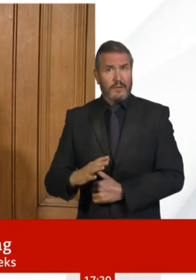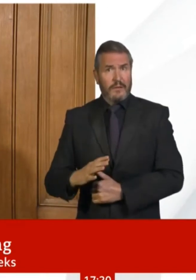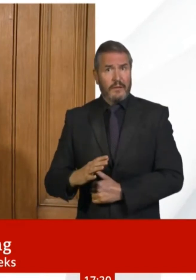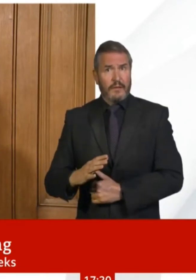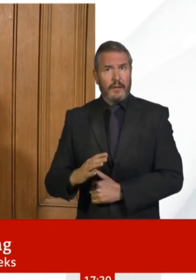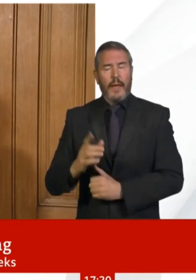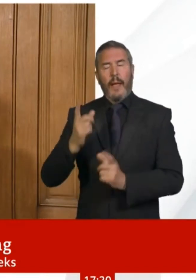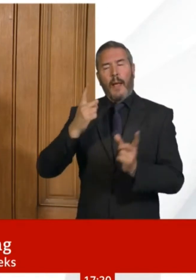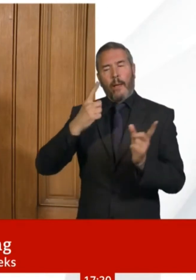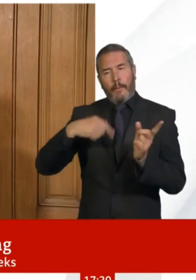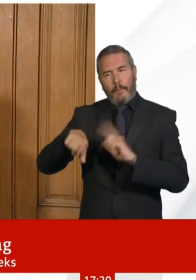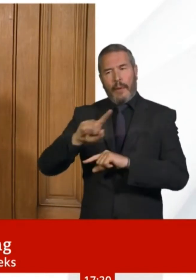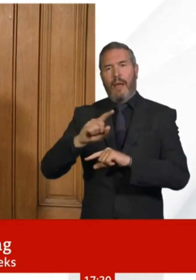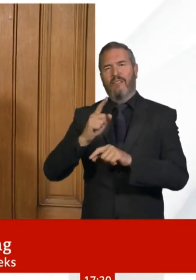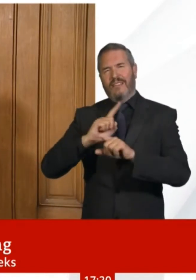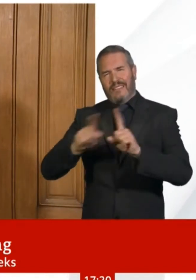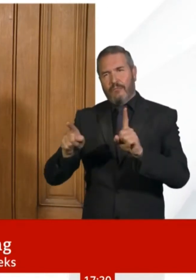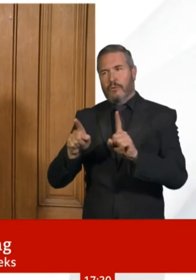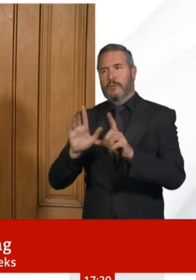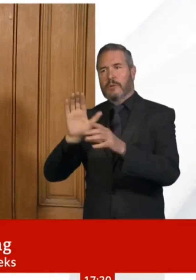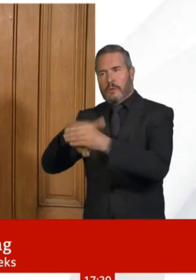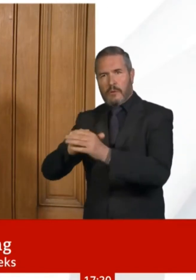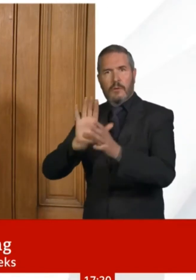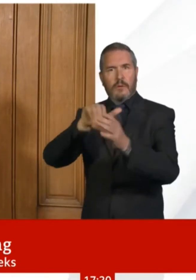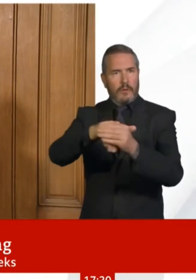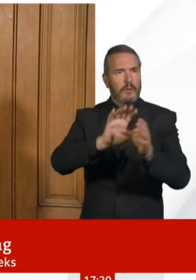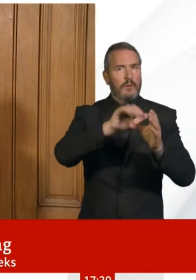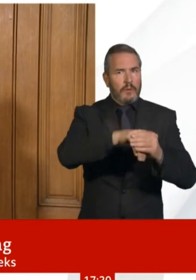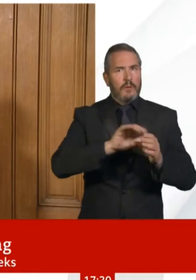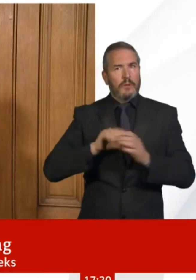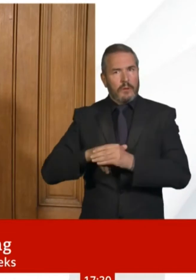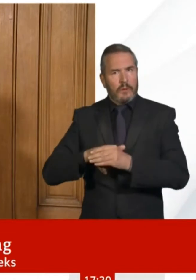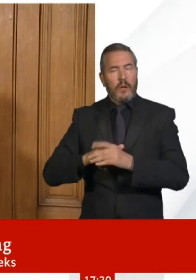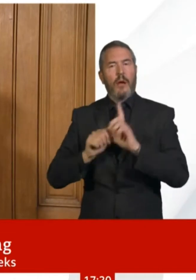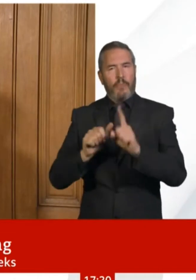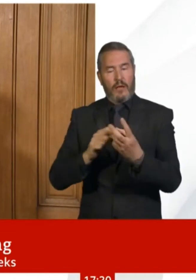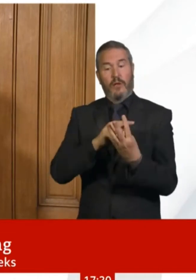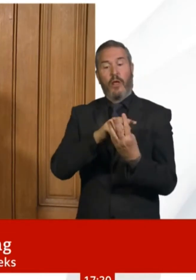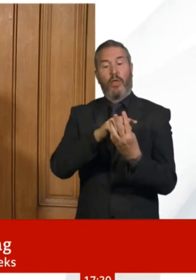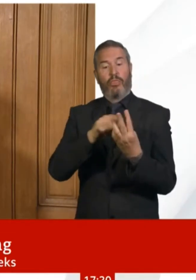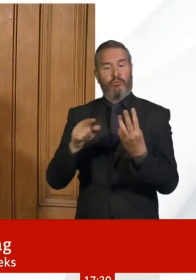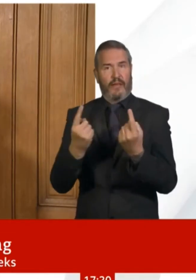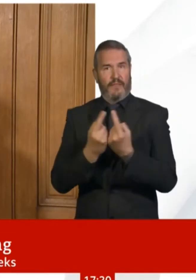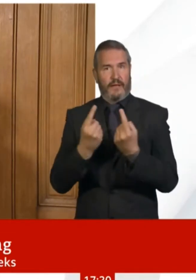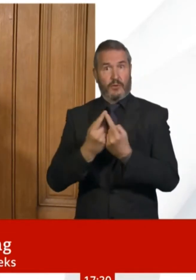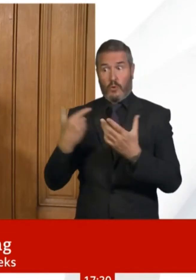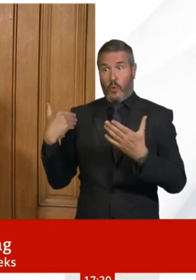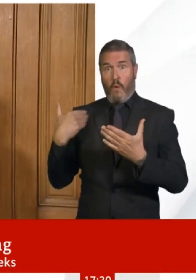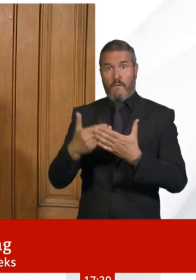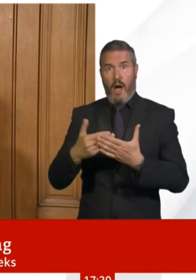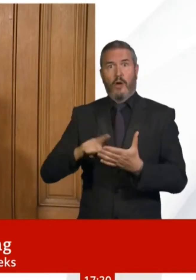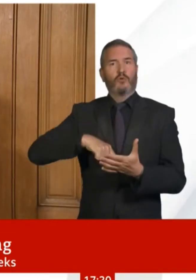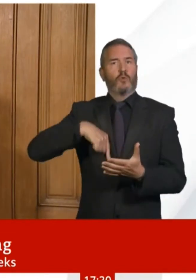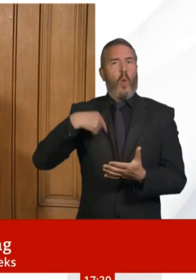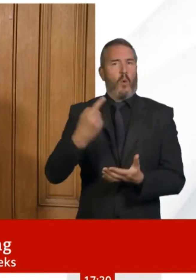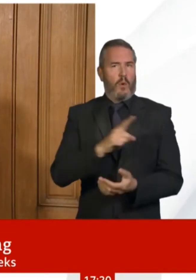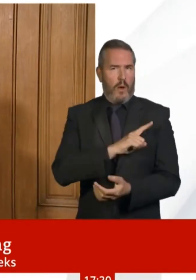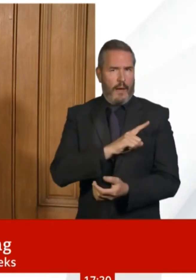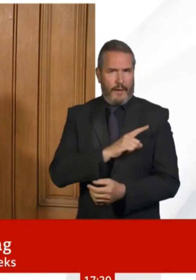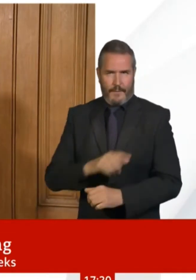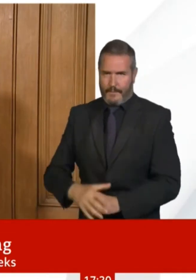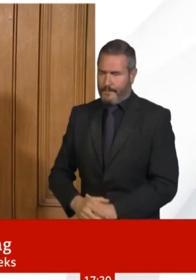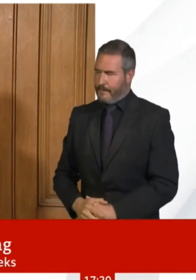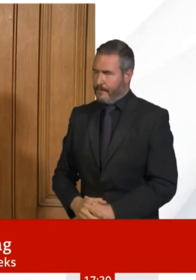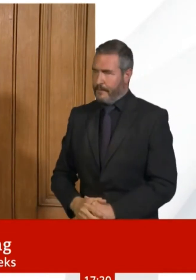are going down different groups. Broadly, there are three things that have slowed us down to date. The first of which is